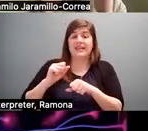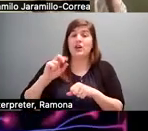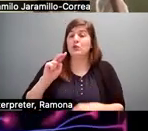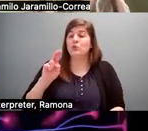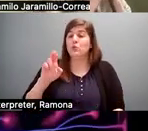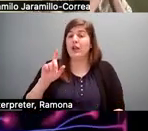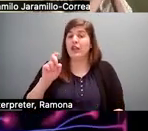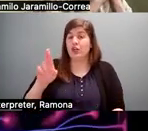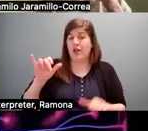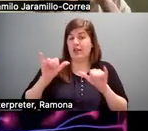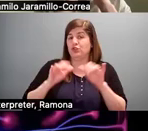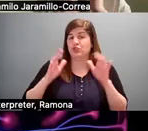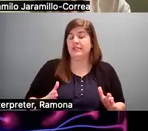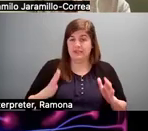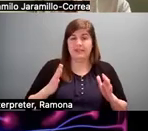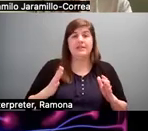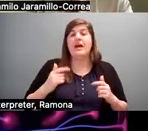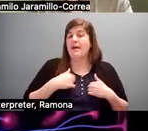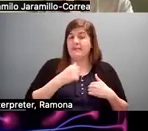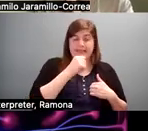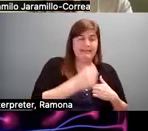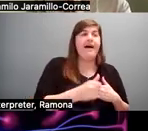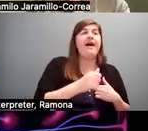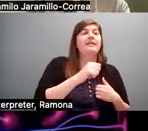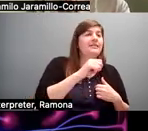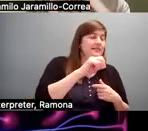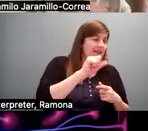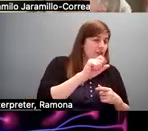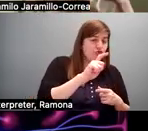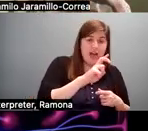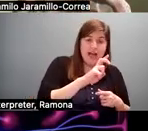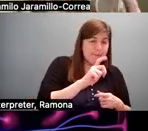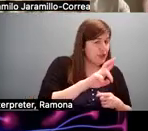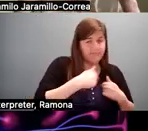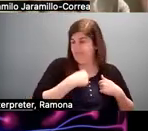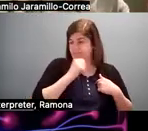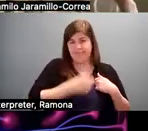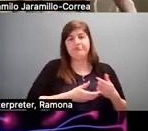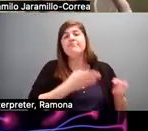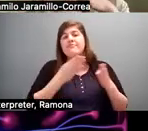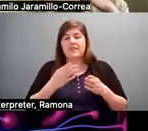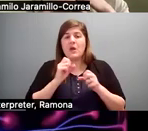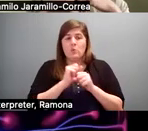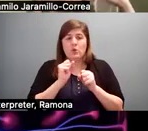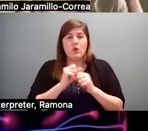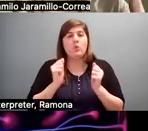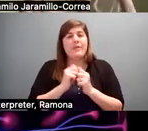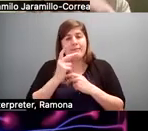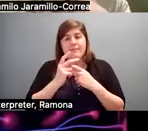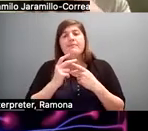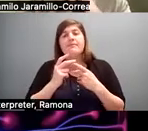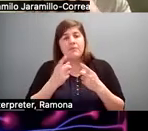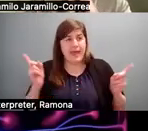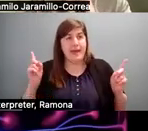not really an astronomer, not really a planetary scientist, but I work with planetary scientists and astronomers, and I work